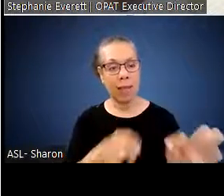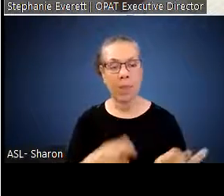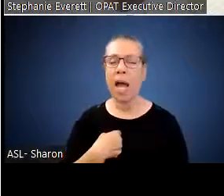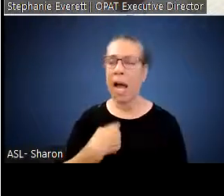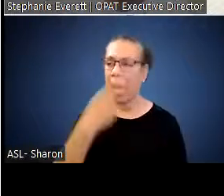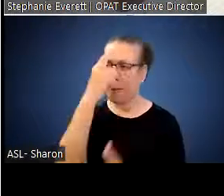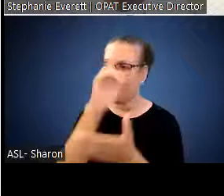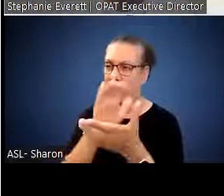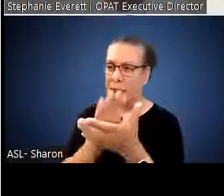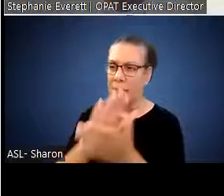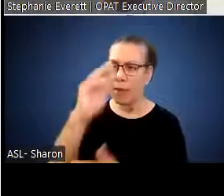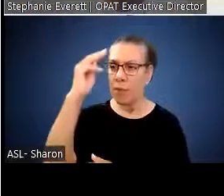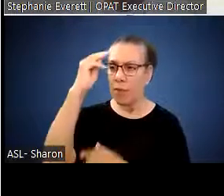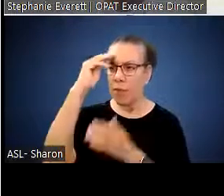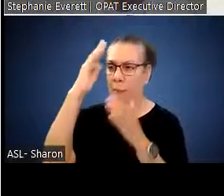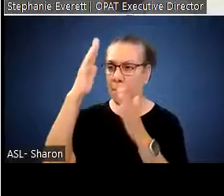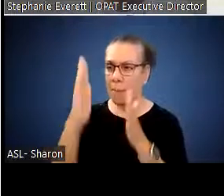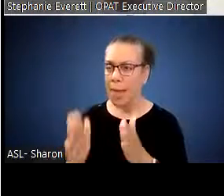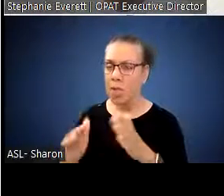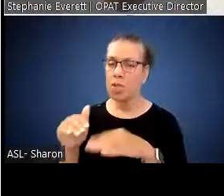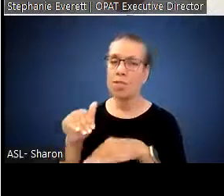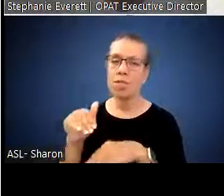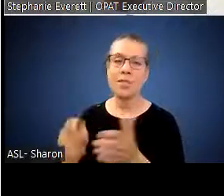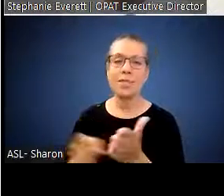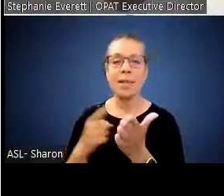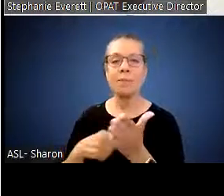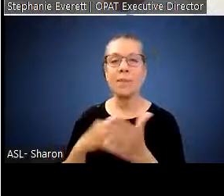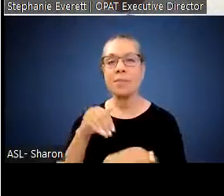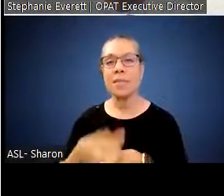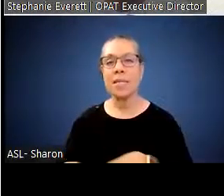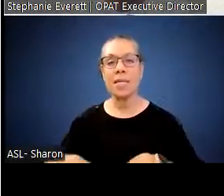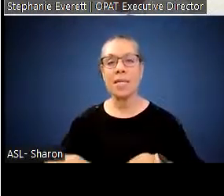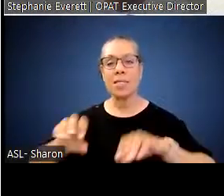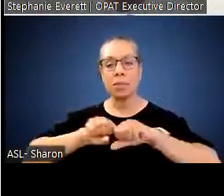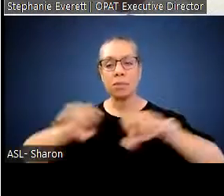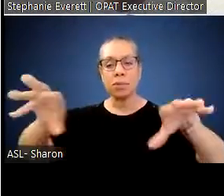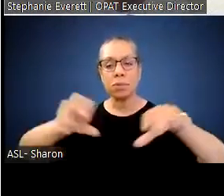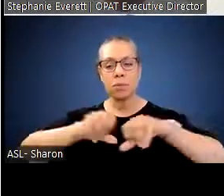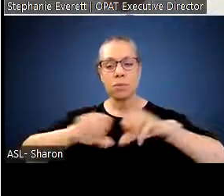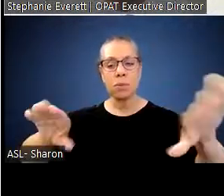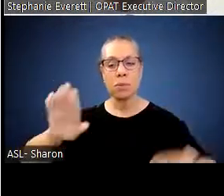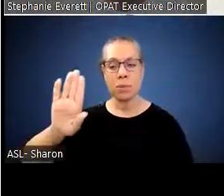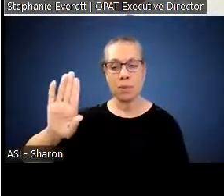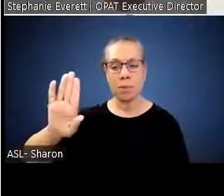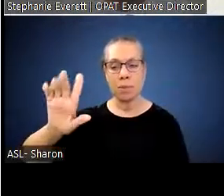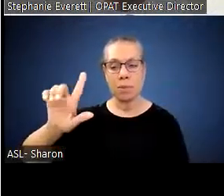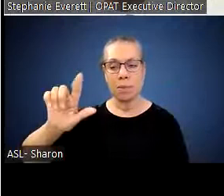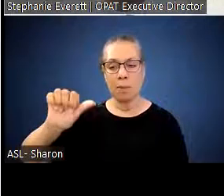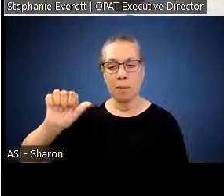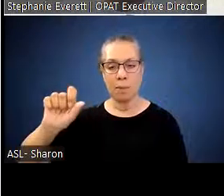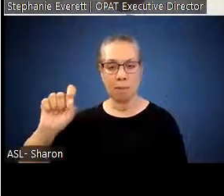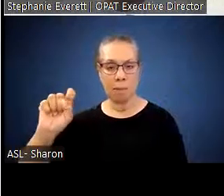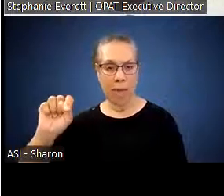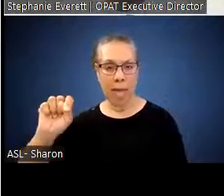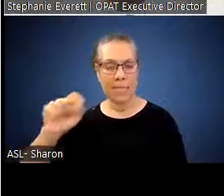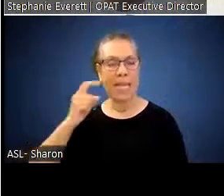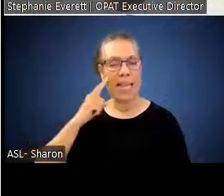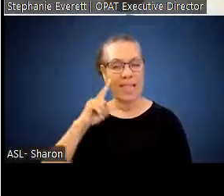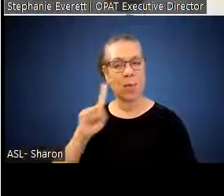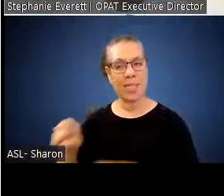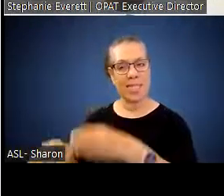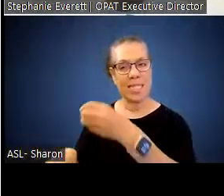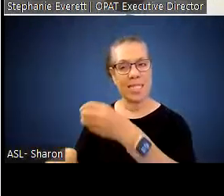mayor's office sometimes sends out like blasts or emails or like a newsletter type thing. It might be good there as well, just like to